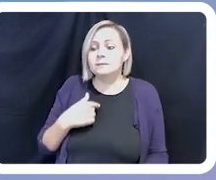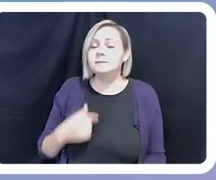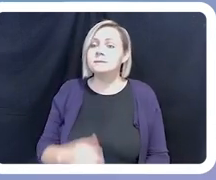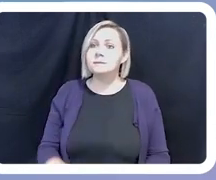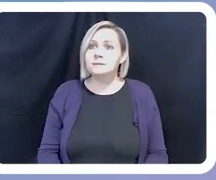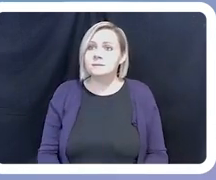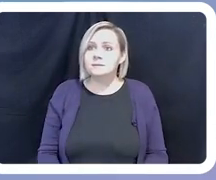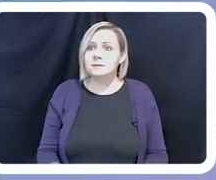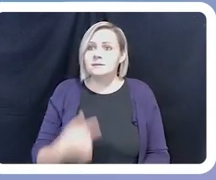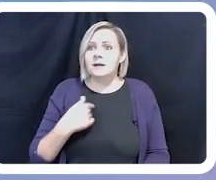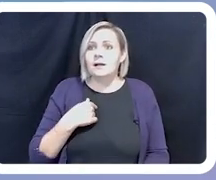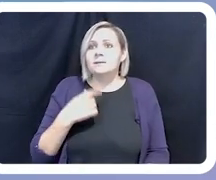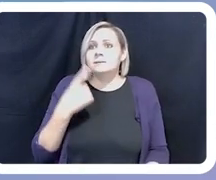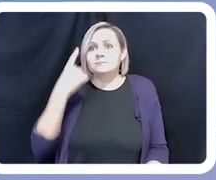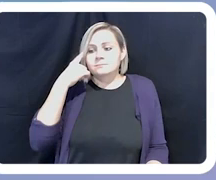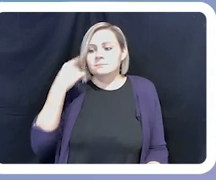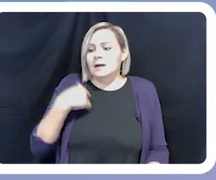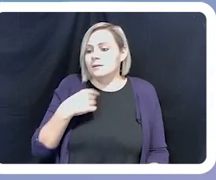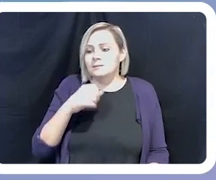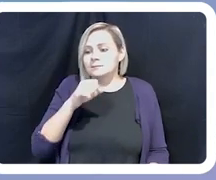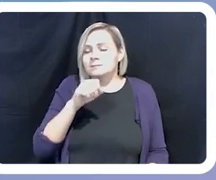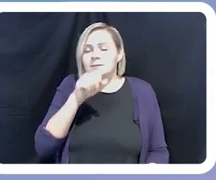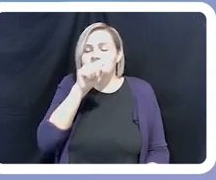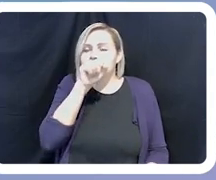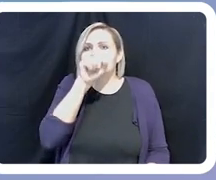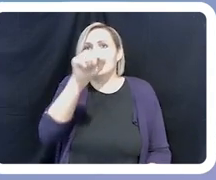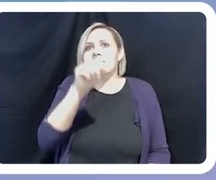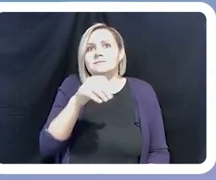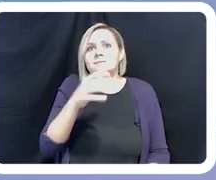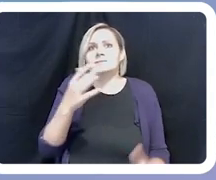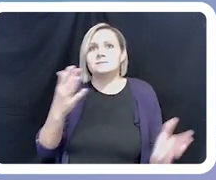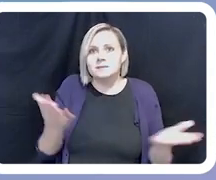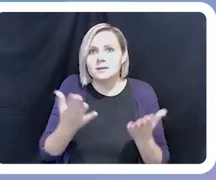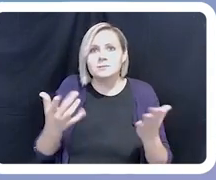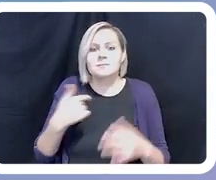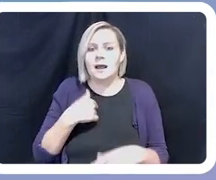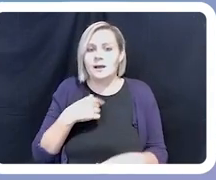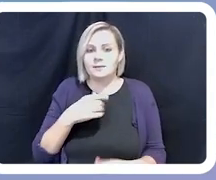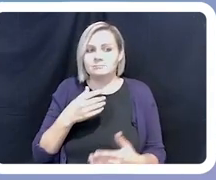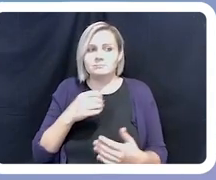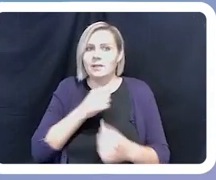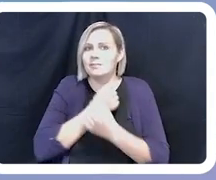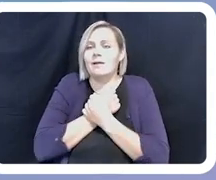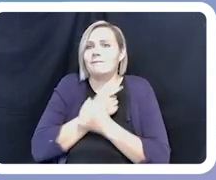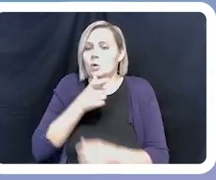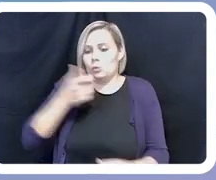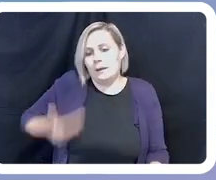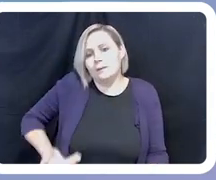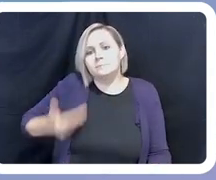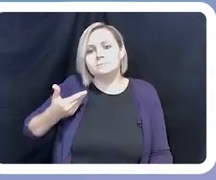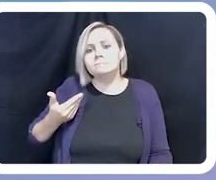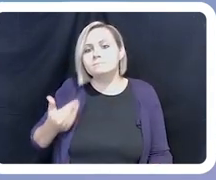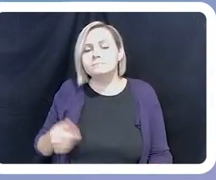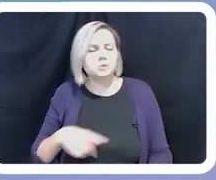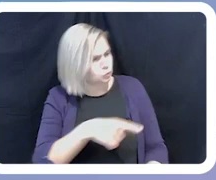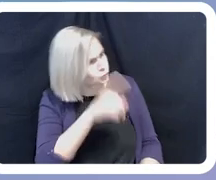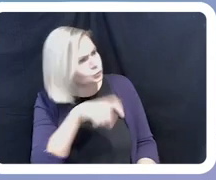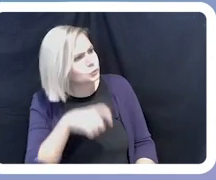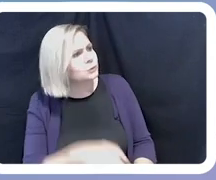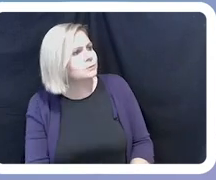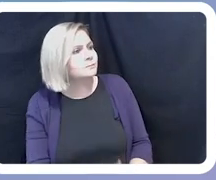And I was like, I love my thing. I love being who I am, you